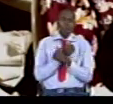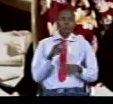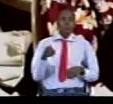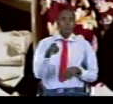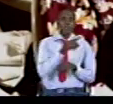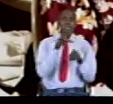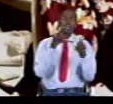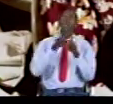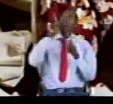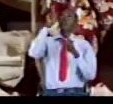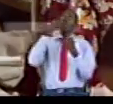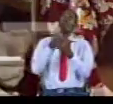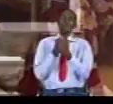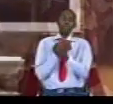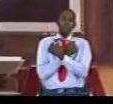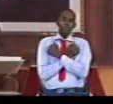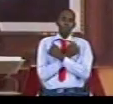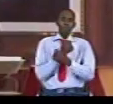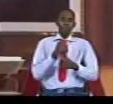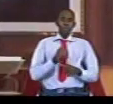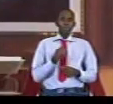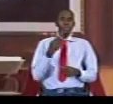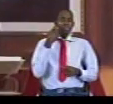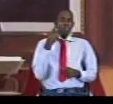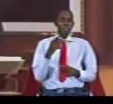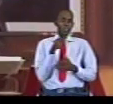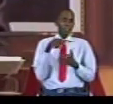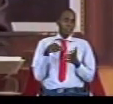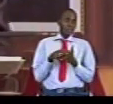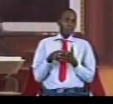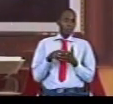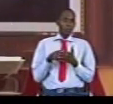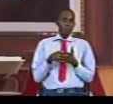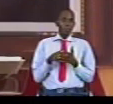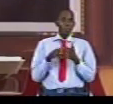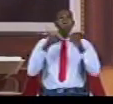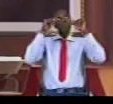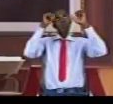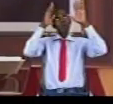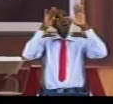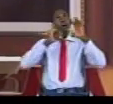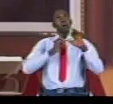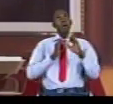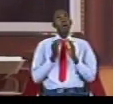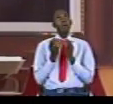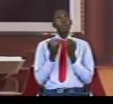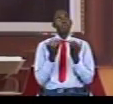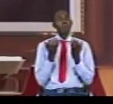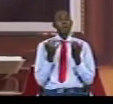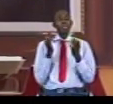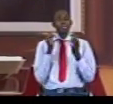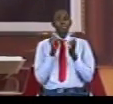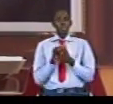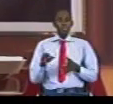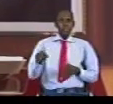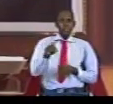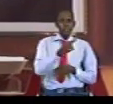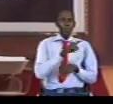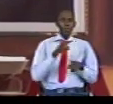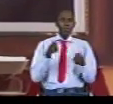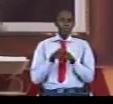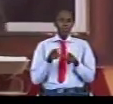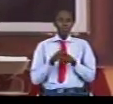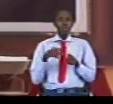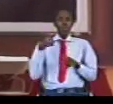me. Look at this verse now. This is your verse. Father, I will that they also whom thou